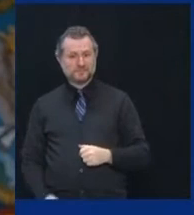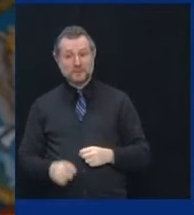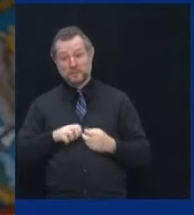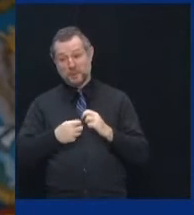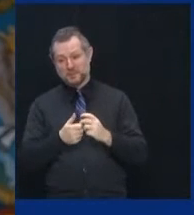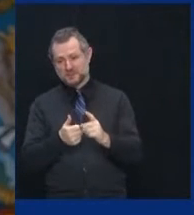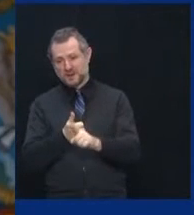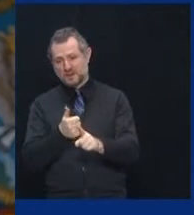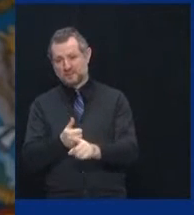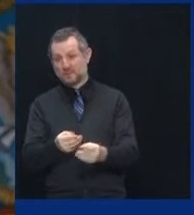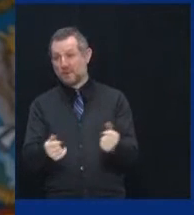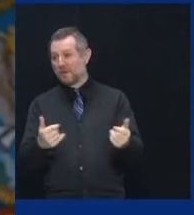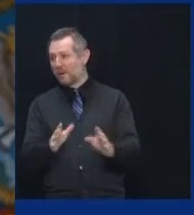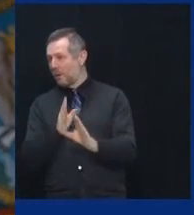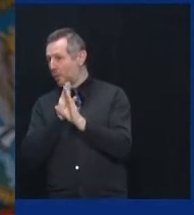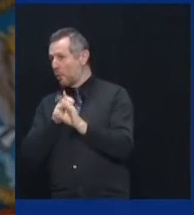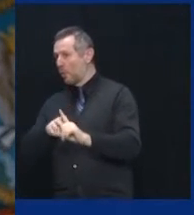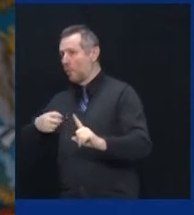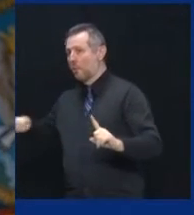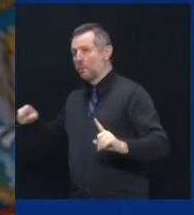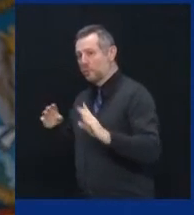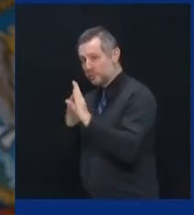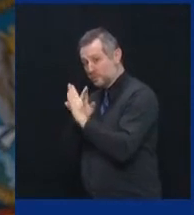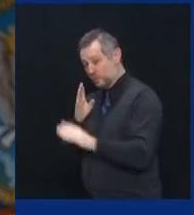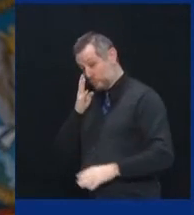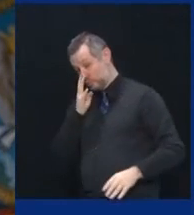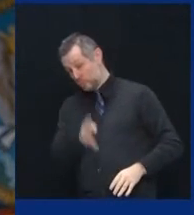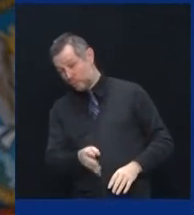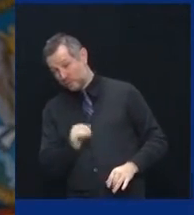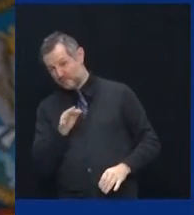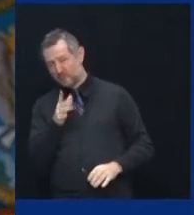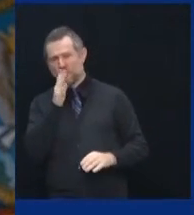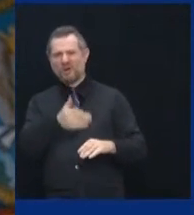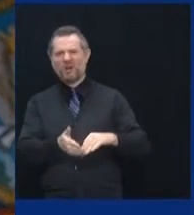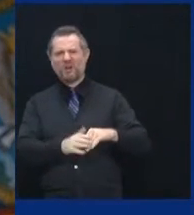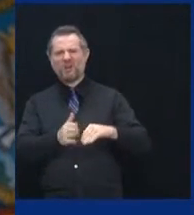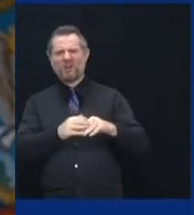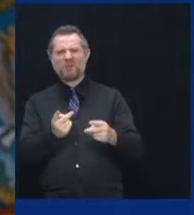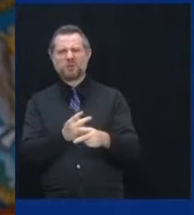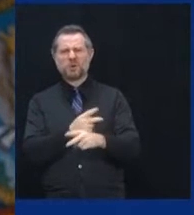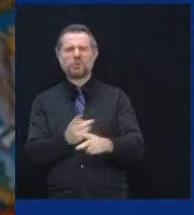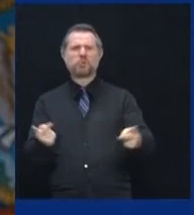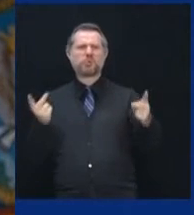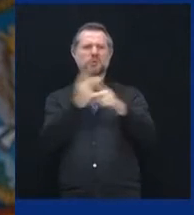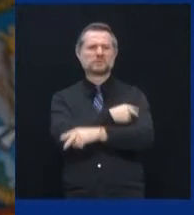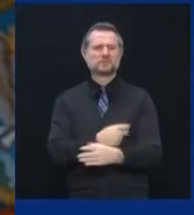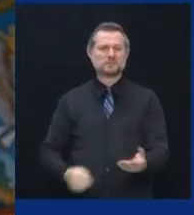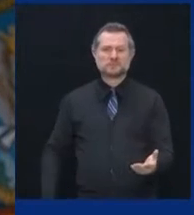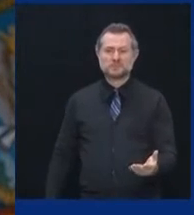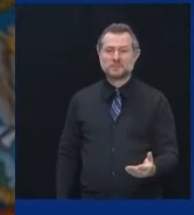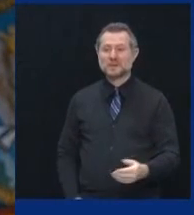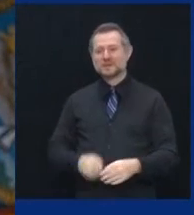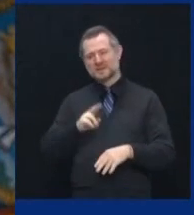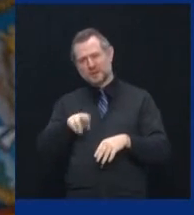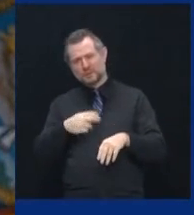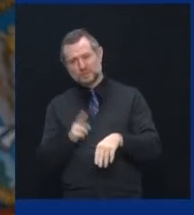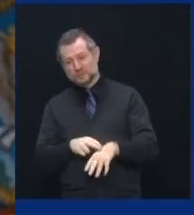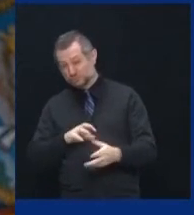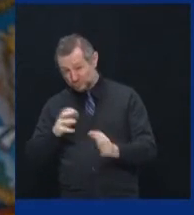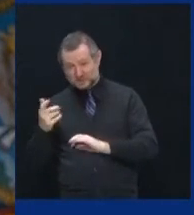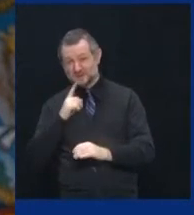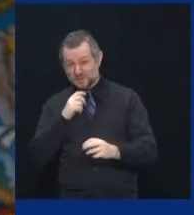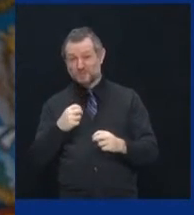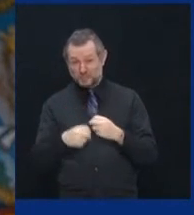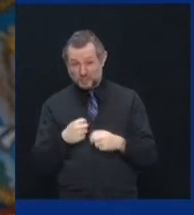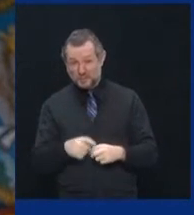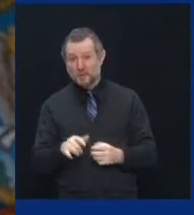away, they mount. This is a national crisis, but New York will lead. We